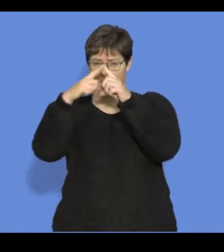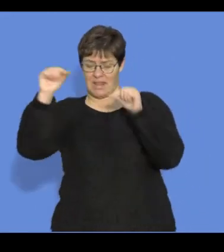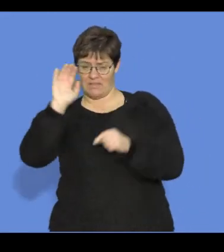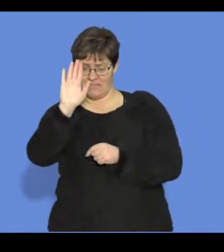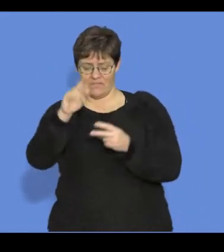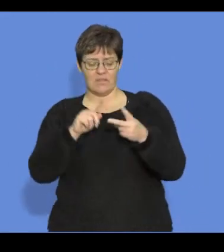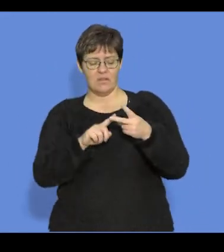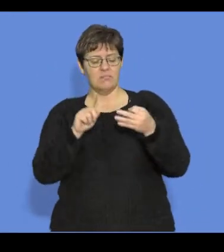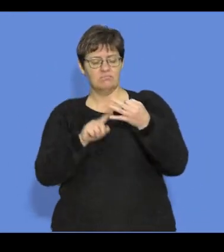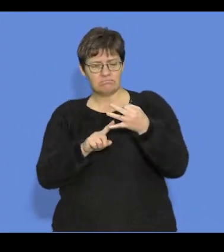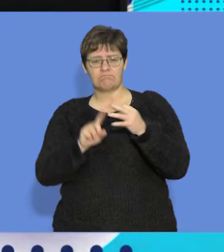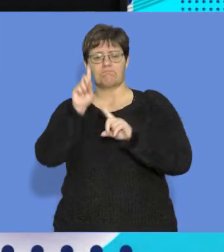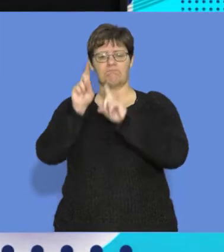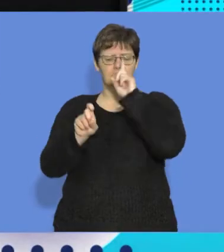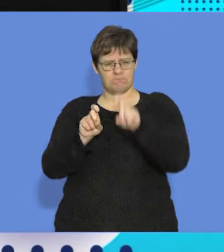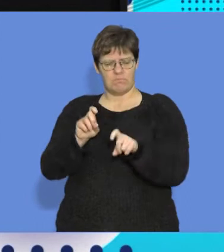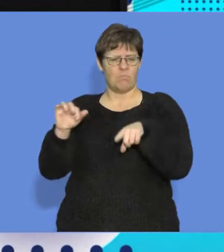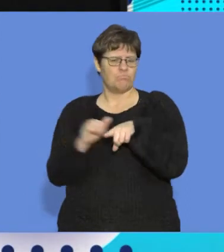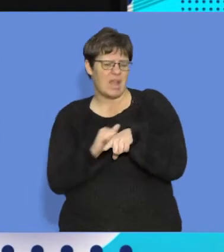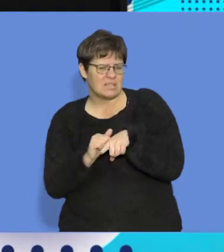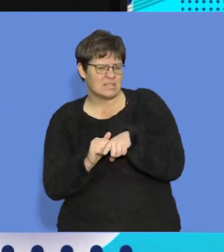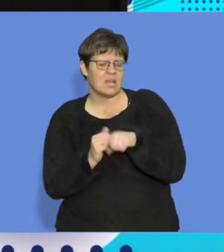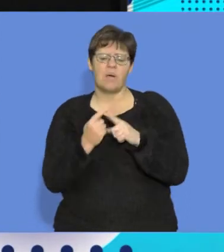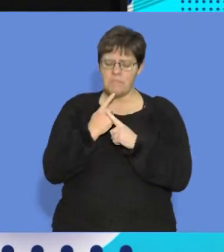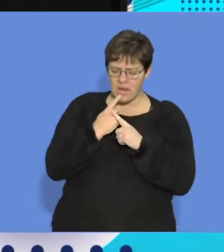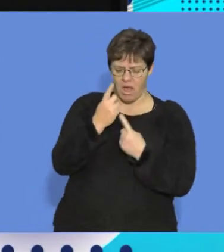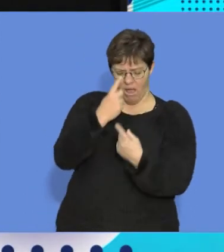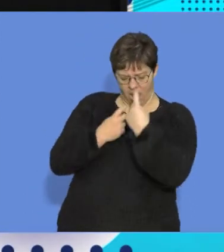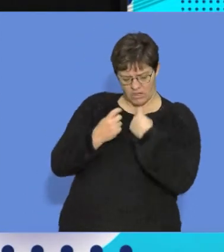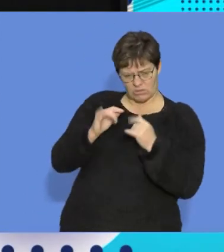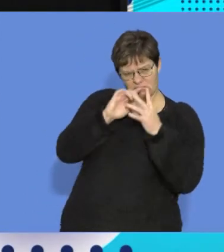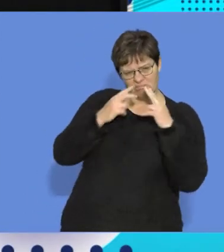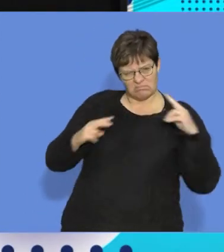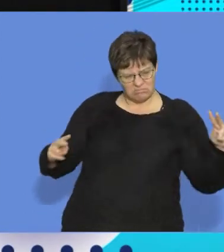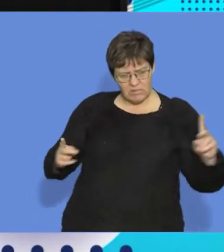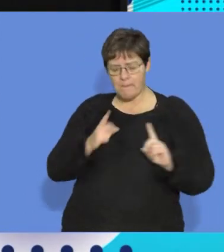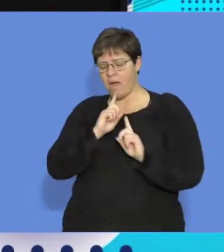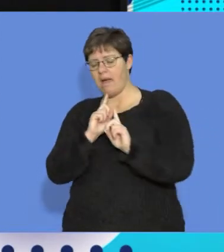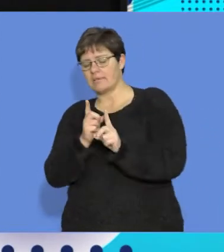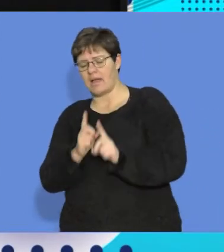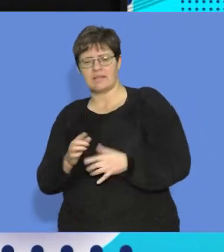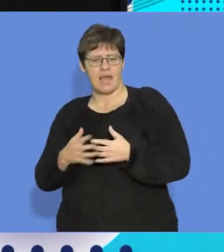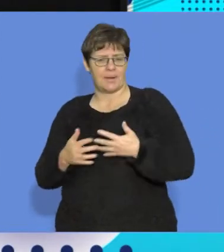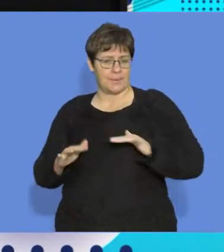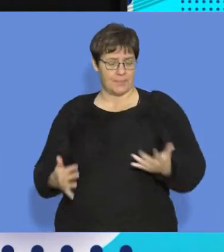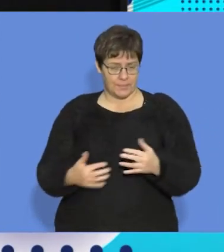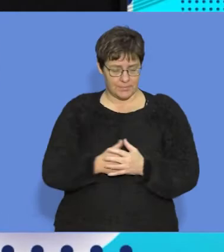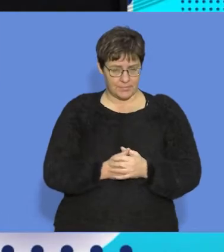some practice questions. What are the types of questions that can be asked and how do we actually handle those